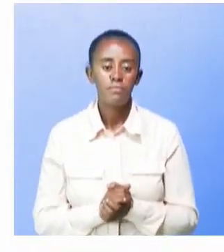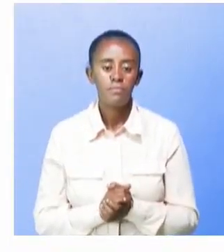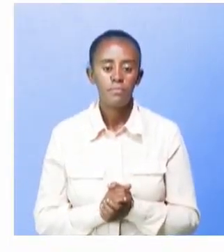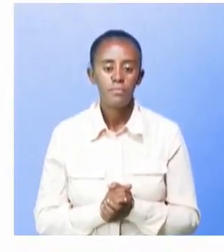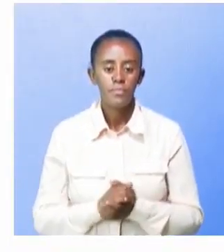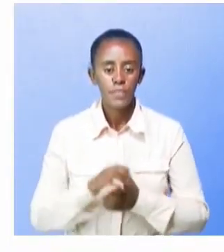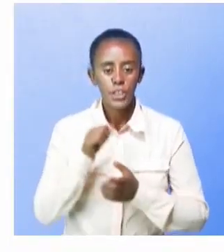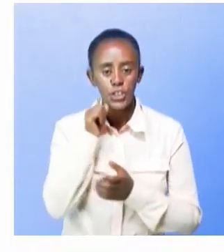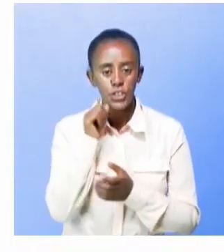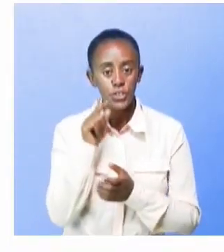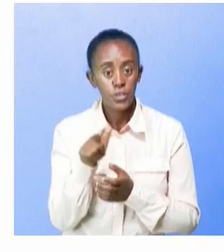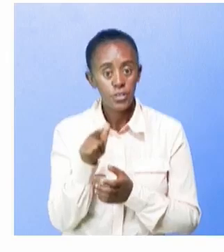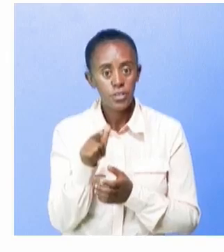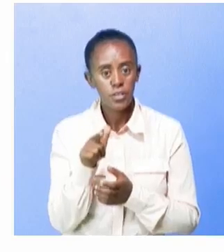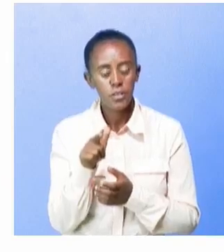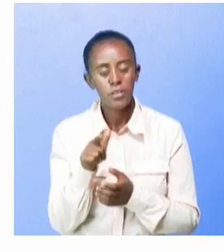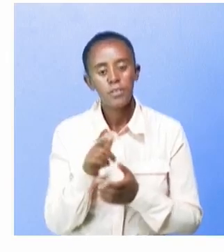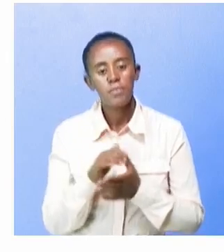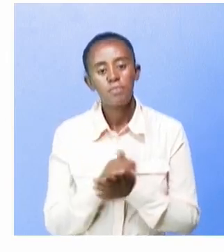she